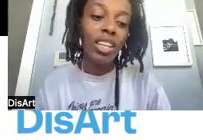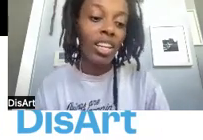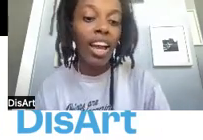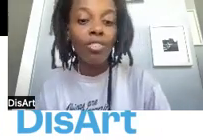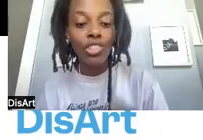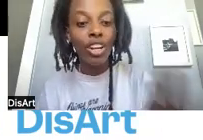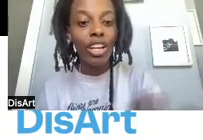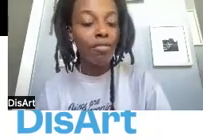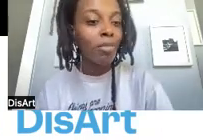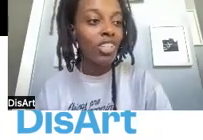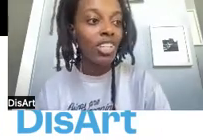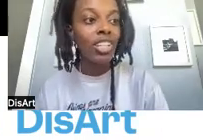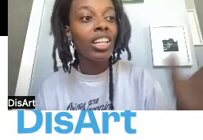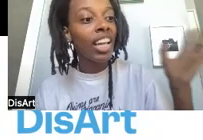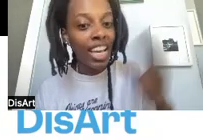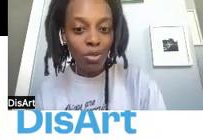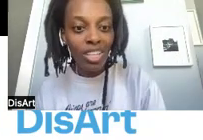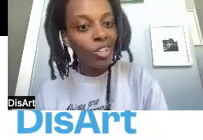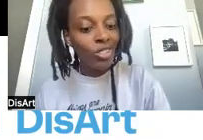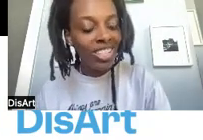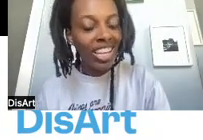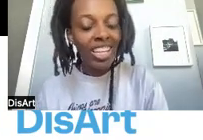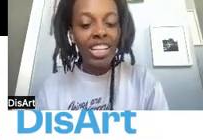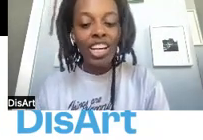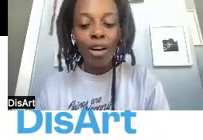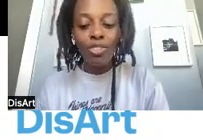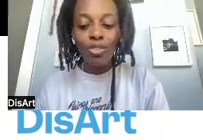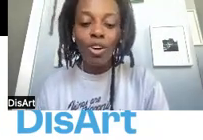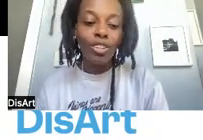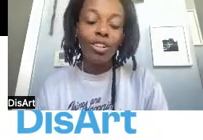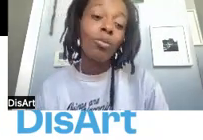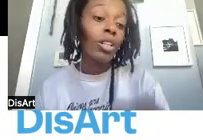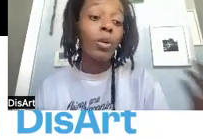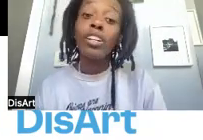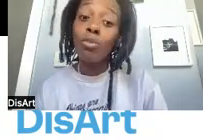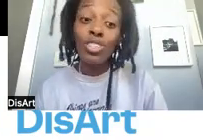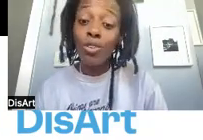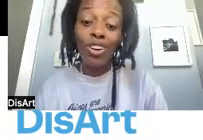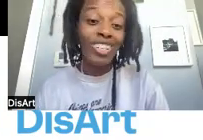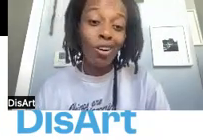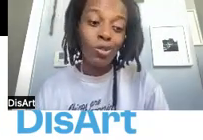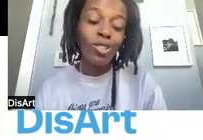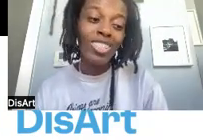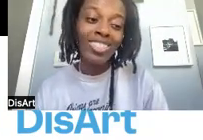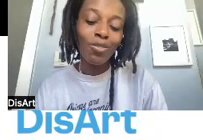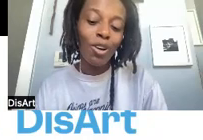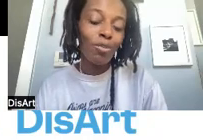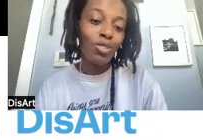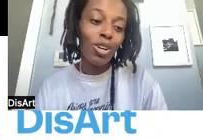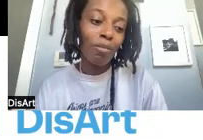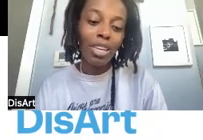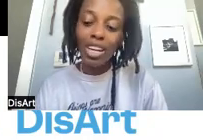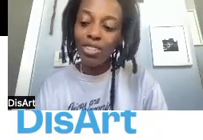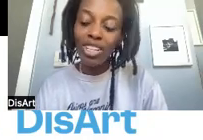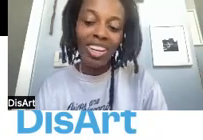be sending out and sharing information as we get closer to date. So you all are well aware of what's going on in our world, and we hope